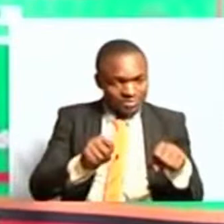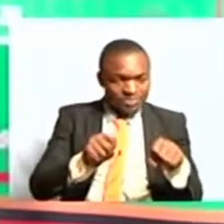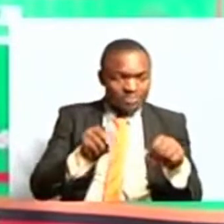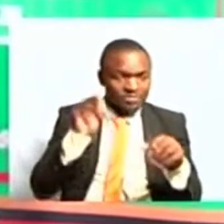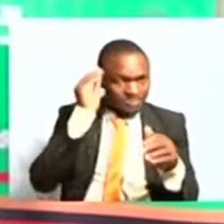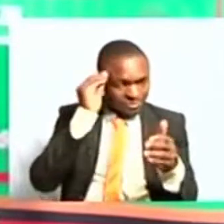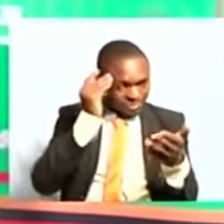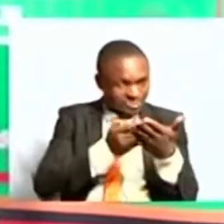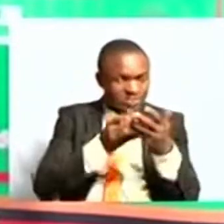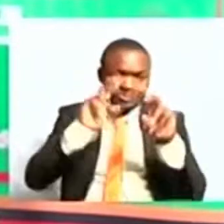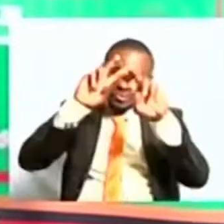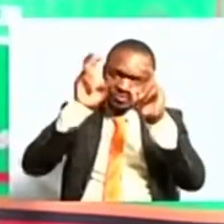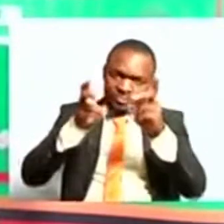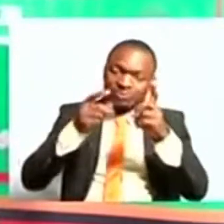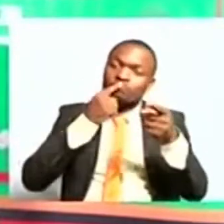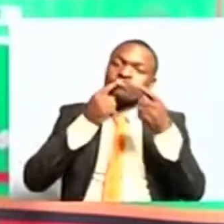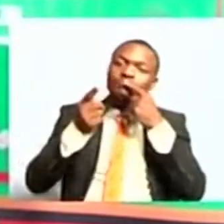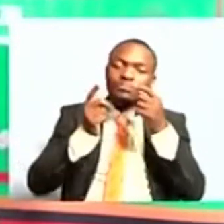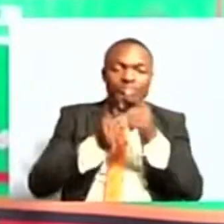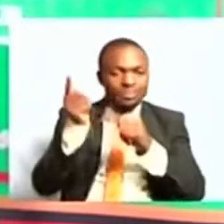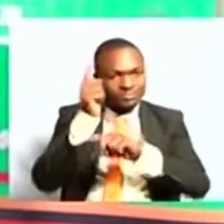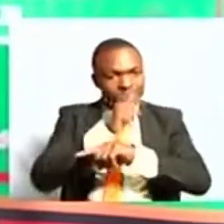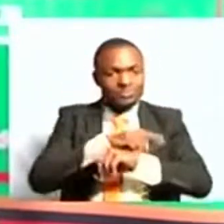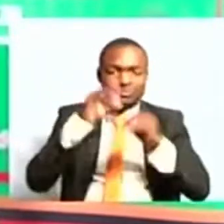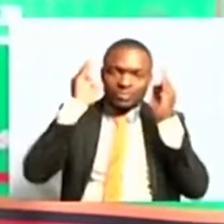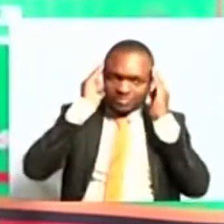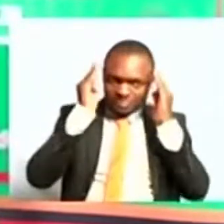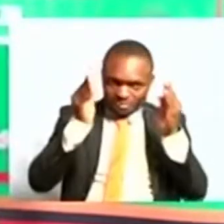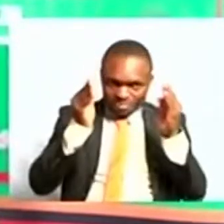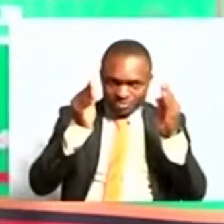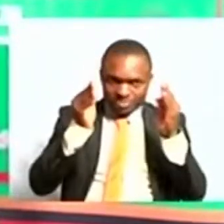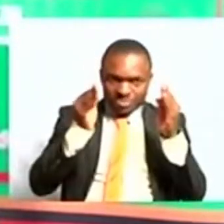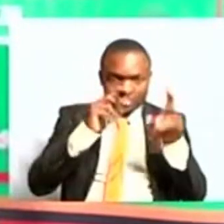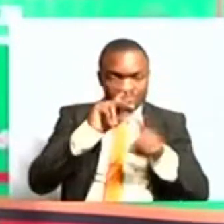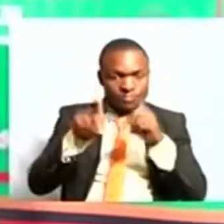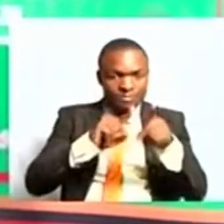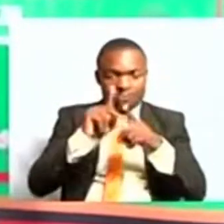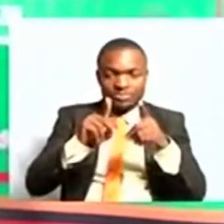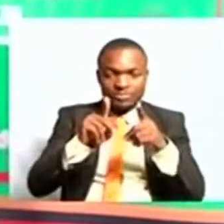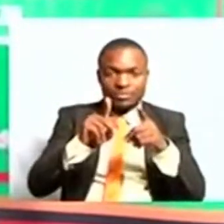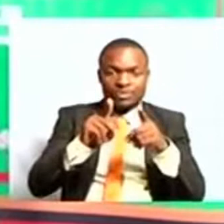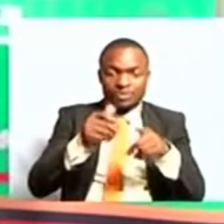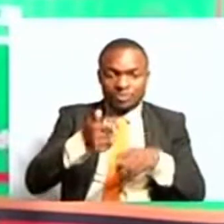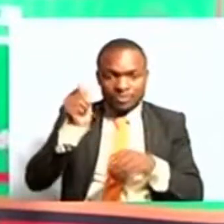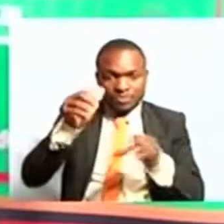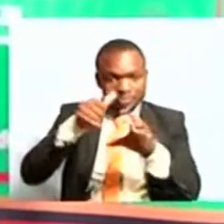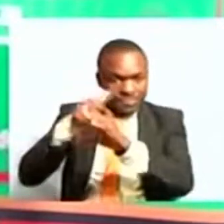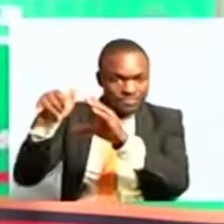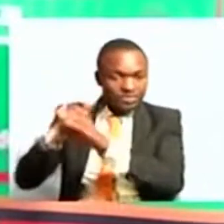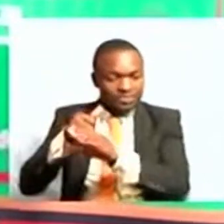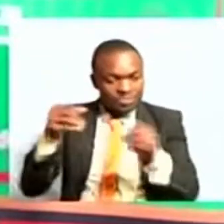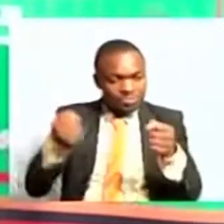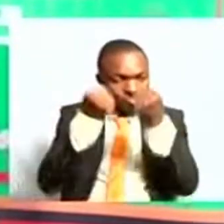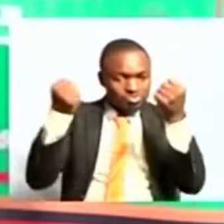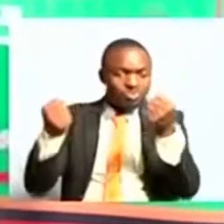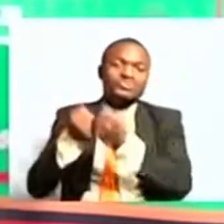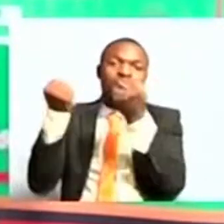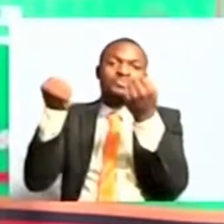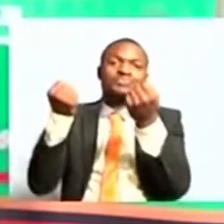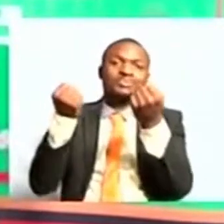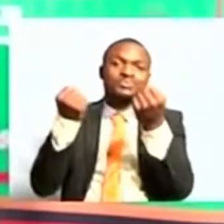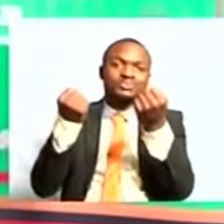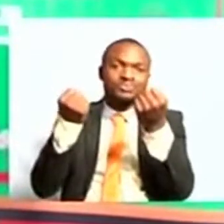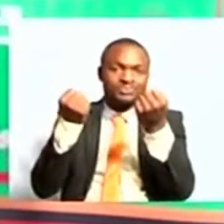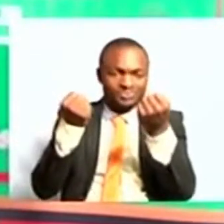of our topic of discussion today, we are focusing on people who have been affected who have been victims of road